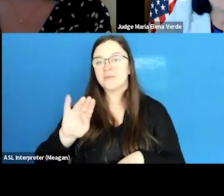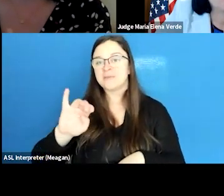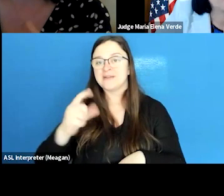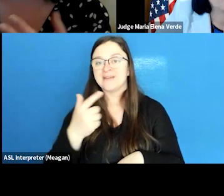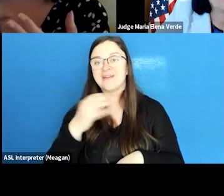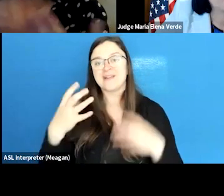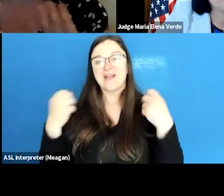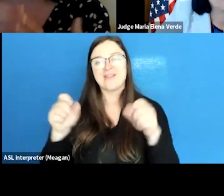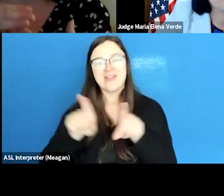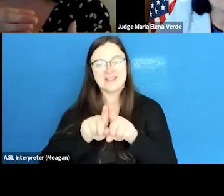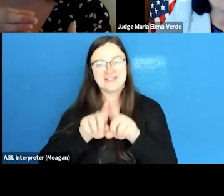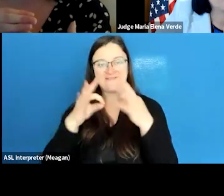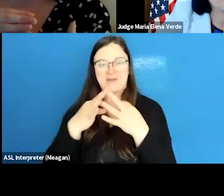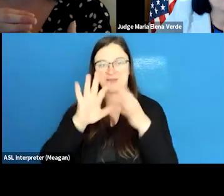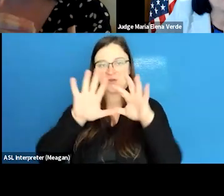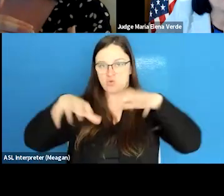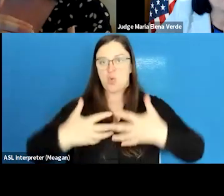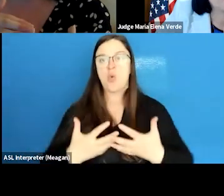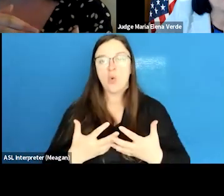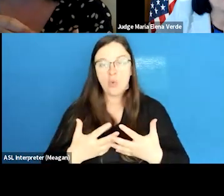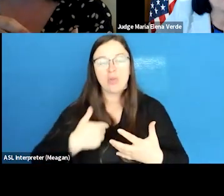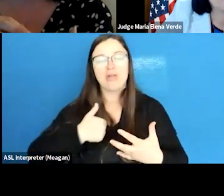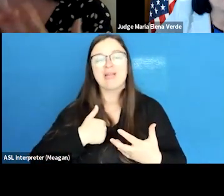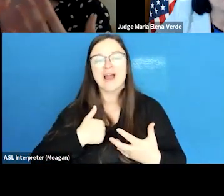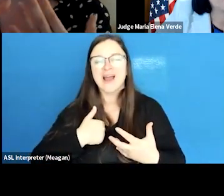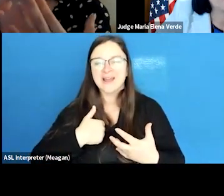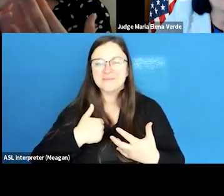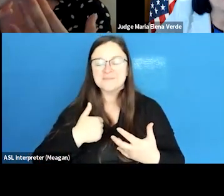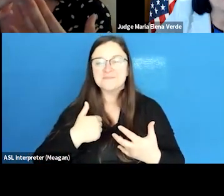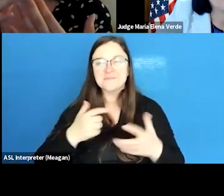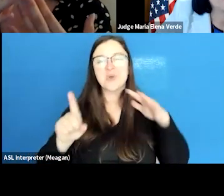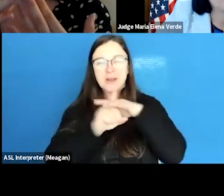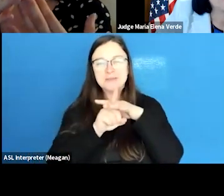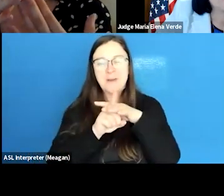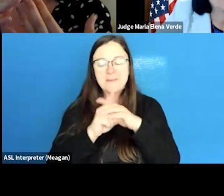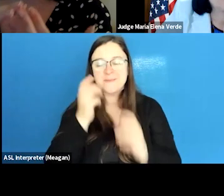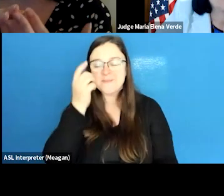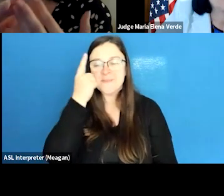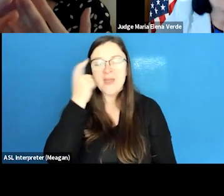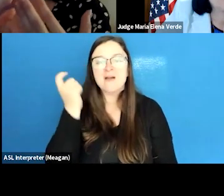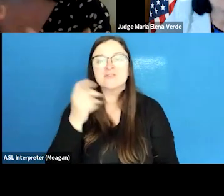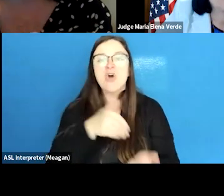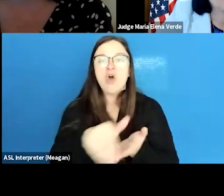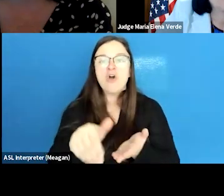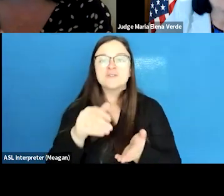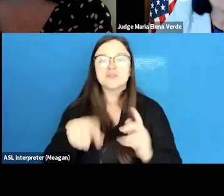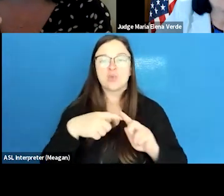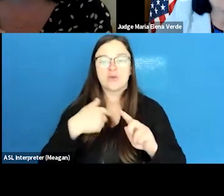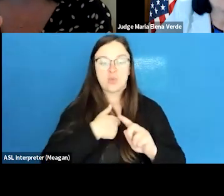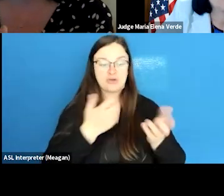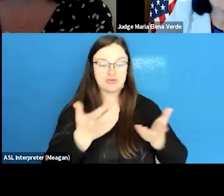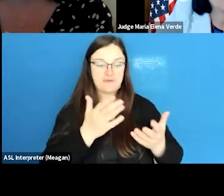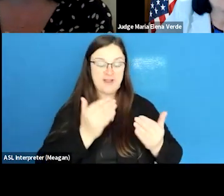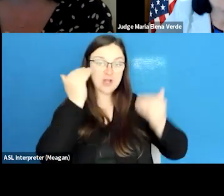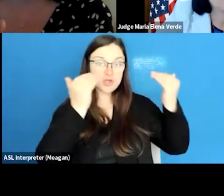whole. I like to bring this point up because oftentimes when we are serving adults who are